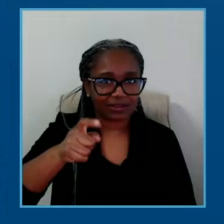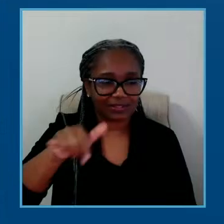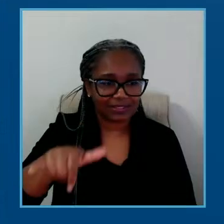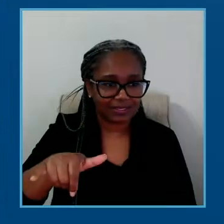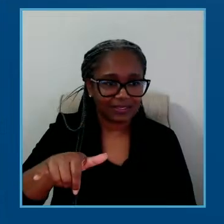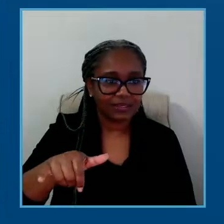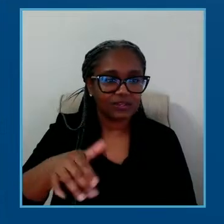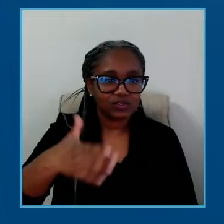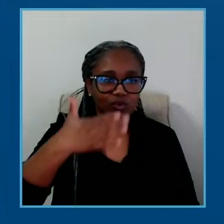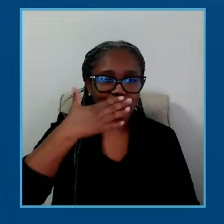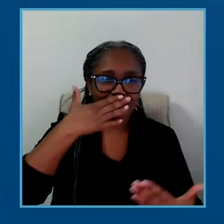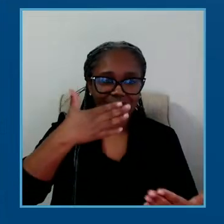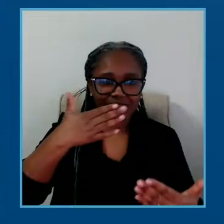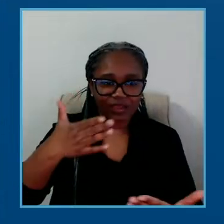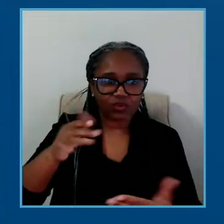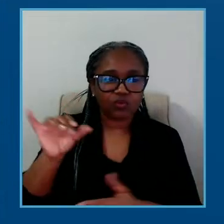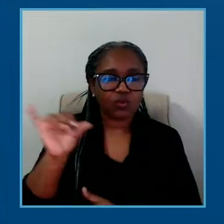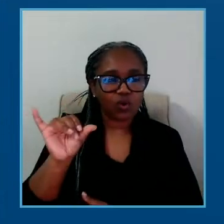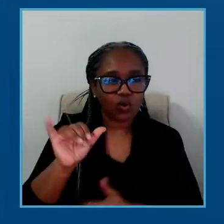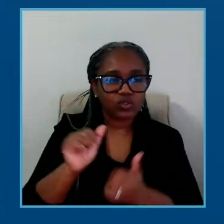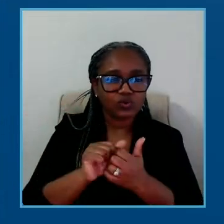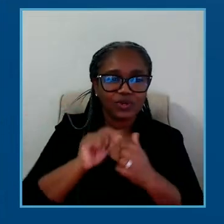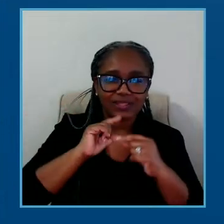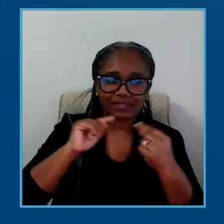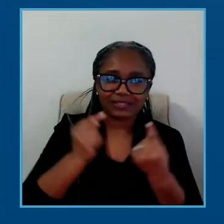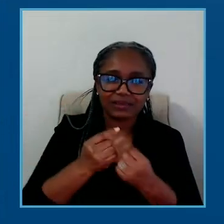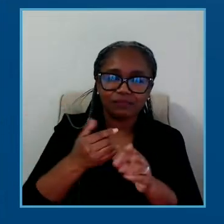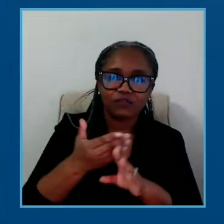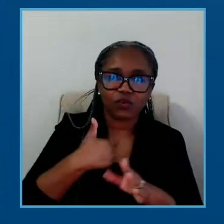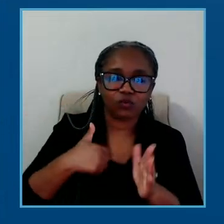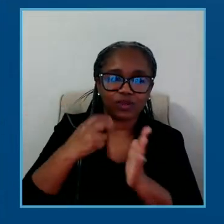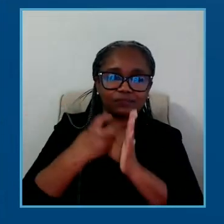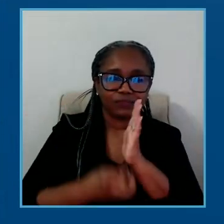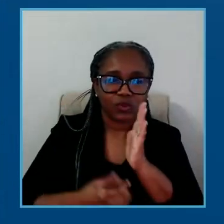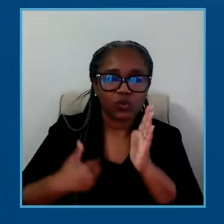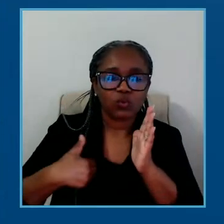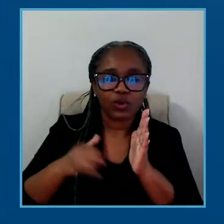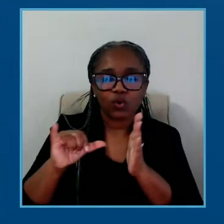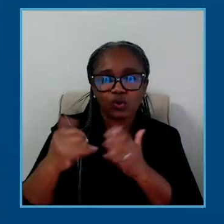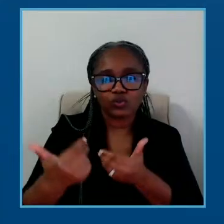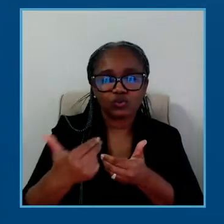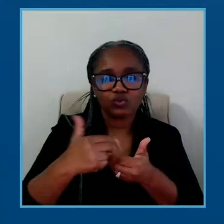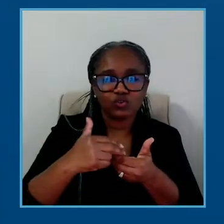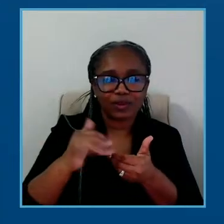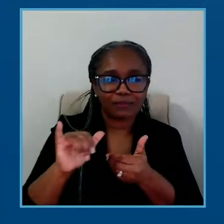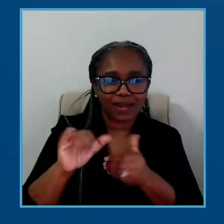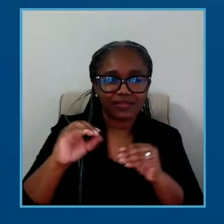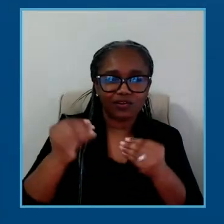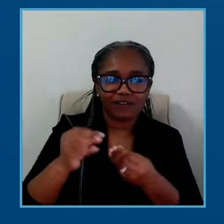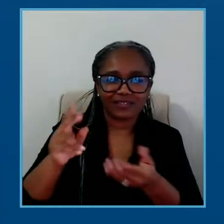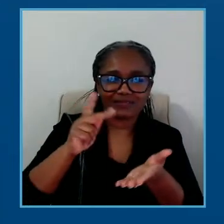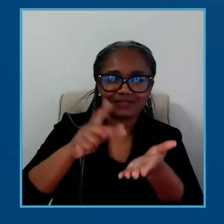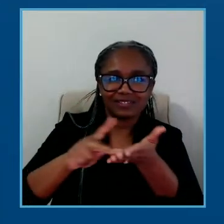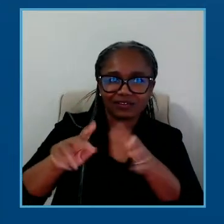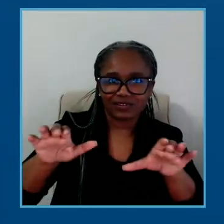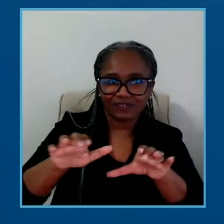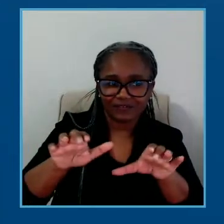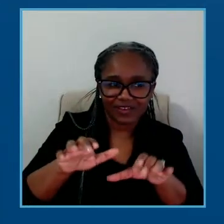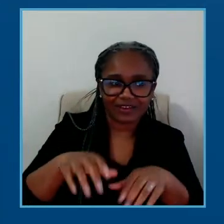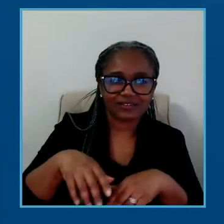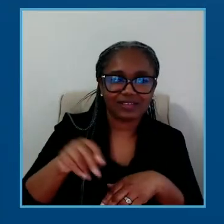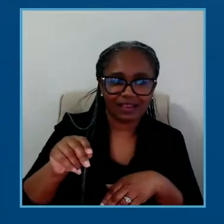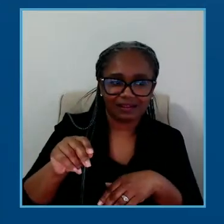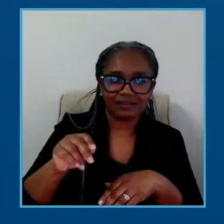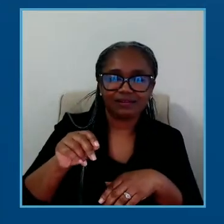are joined by the Office of the Secretary and Party Affairs and the DNC Counsel, Andy Levine. I'd also like to thank the